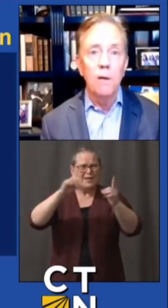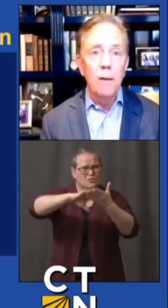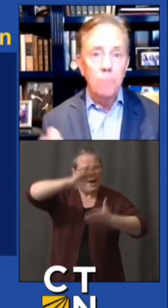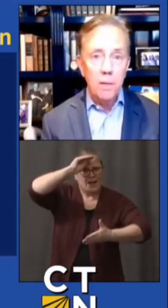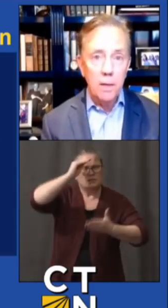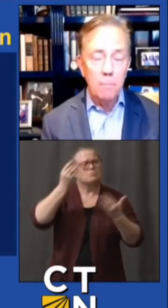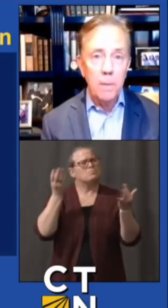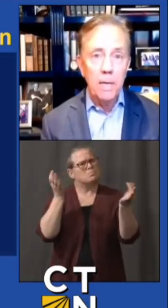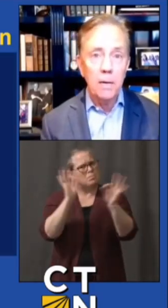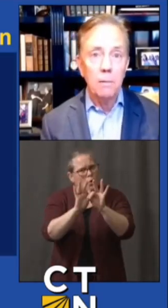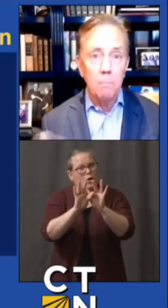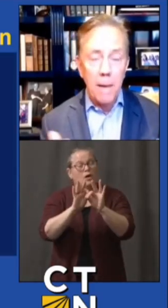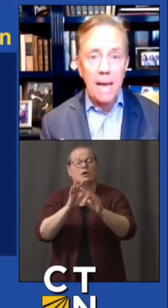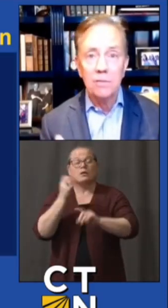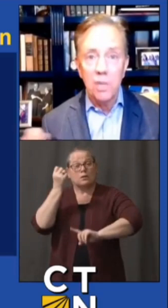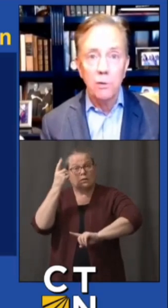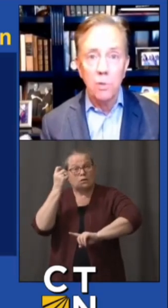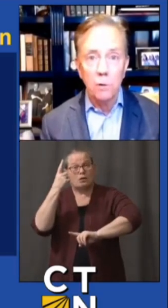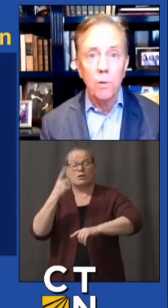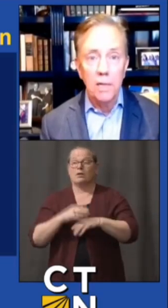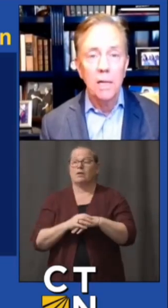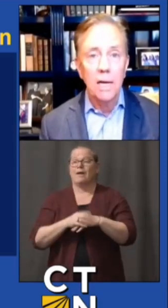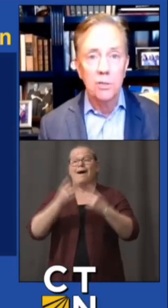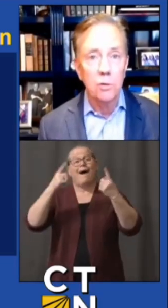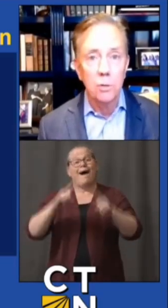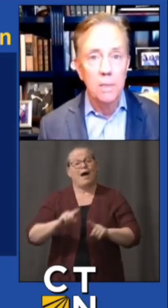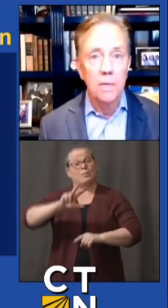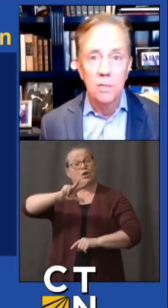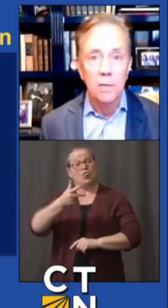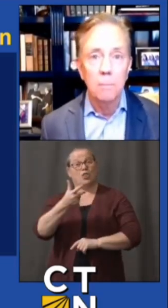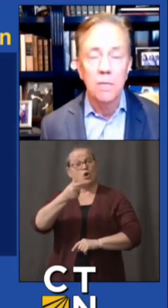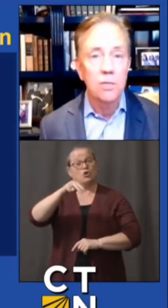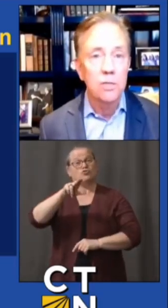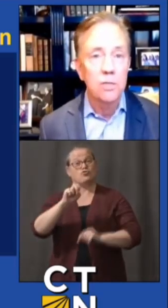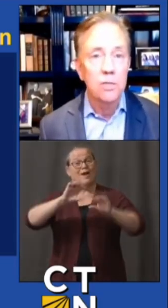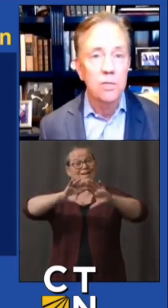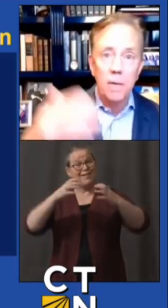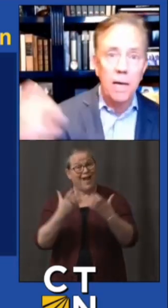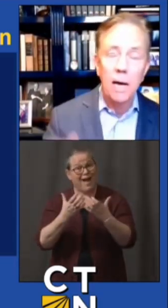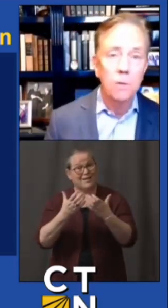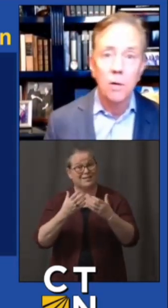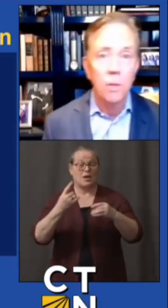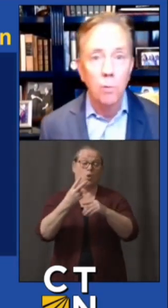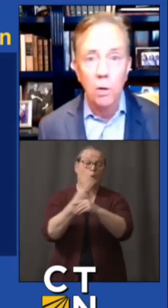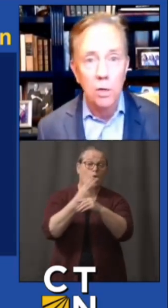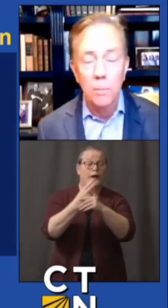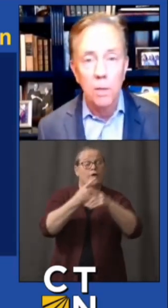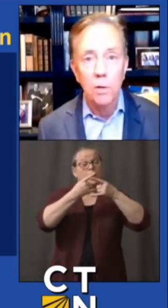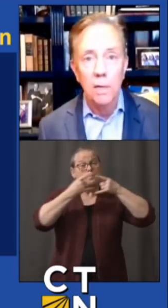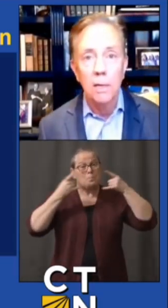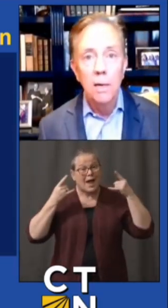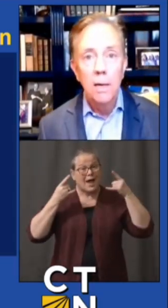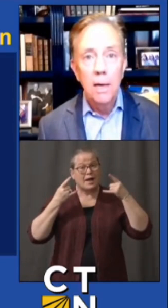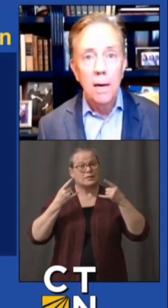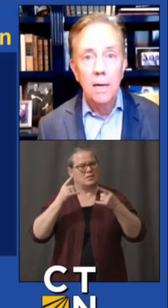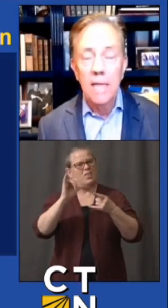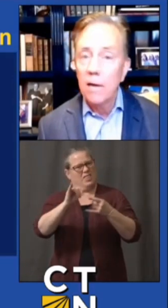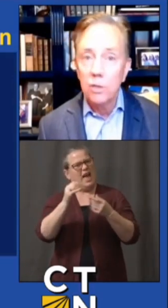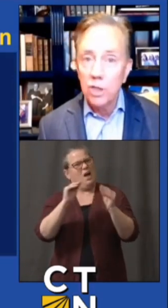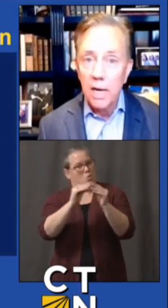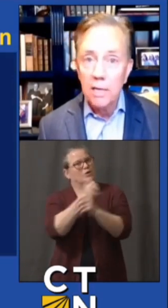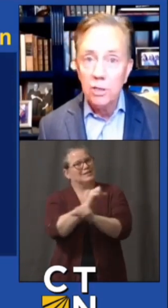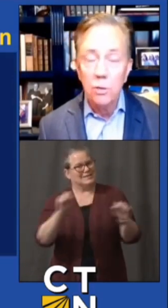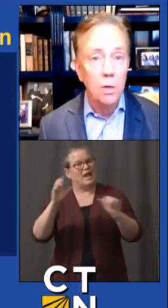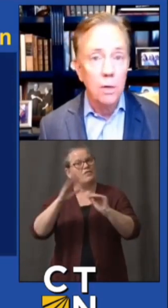believe that being masked in a third grade classroom is much safer than being out there in the broader community. That